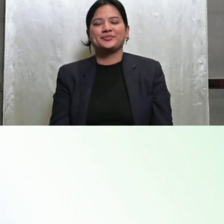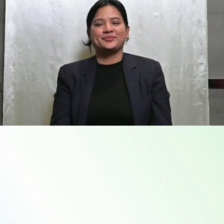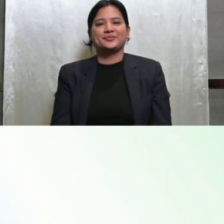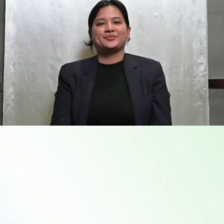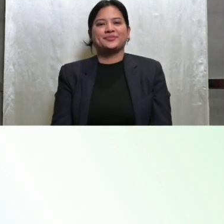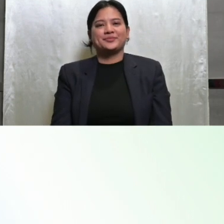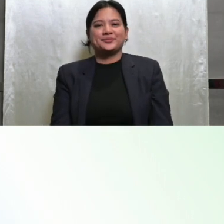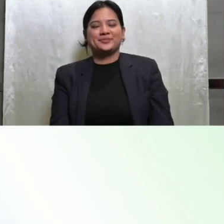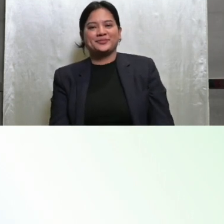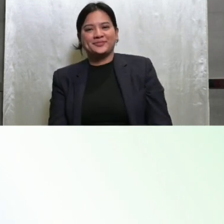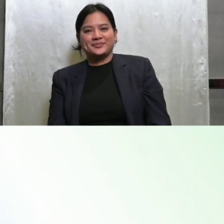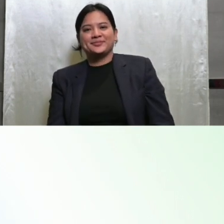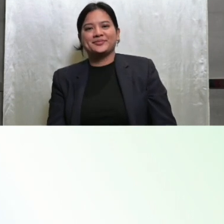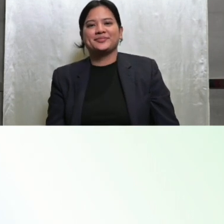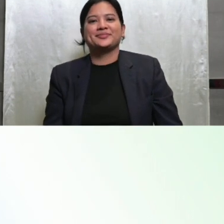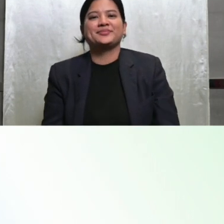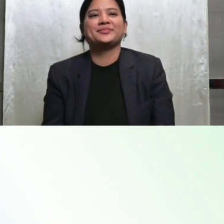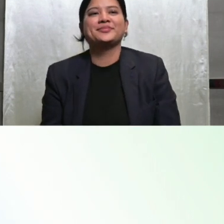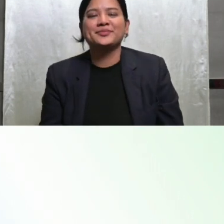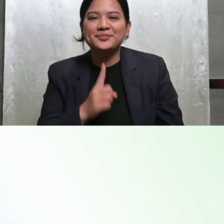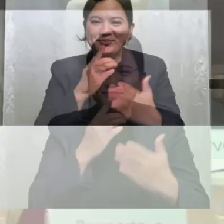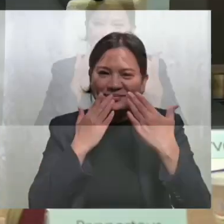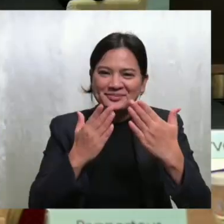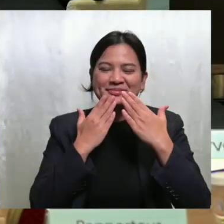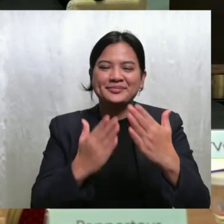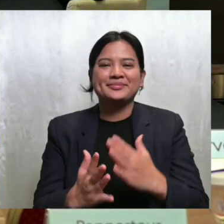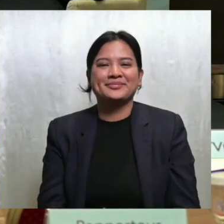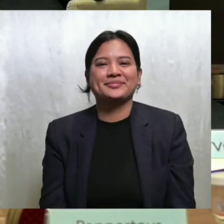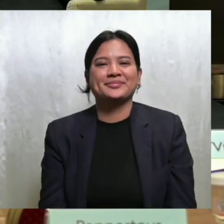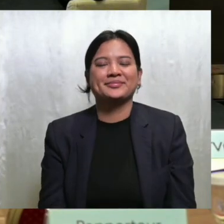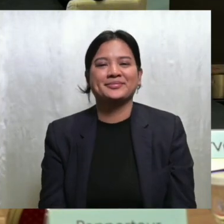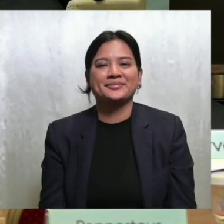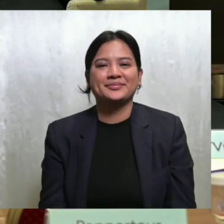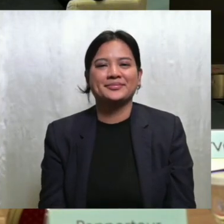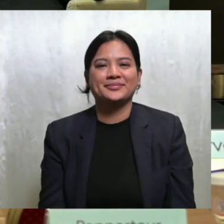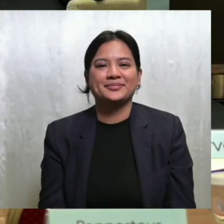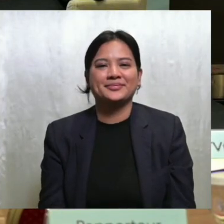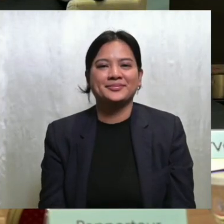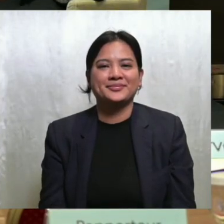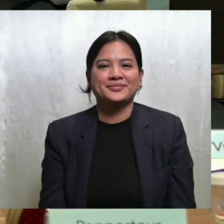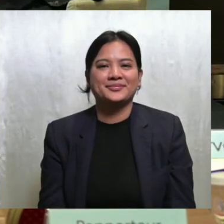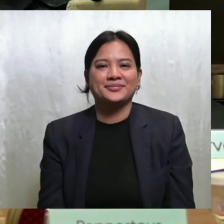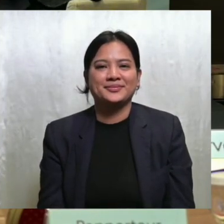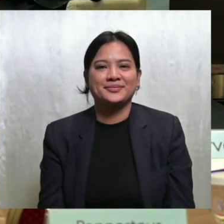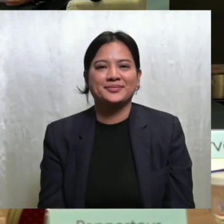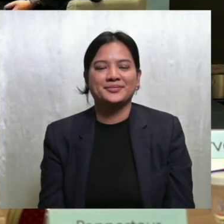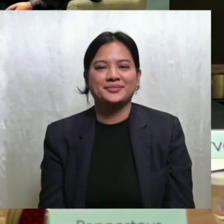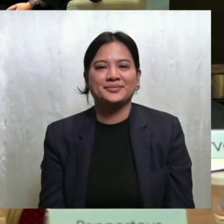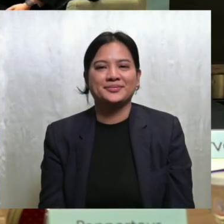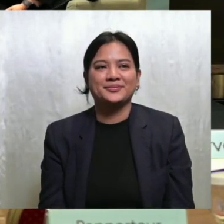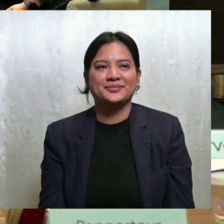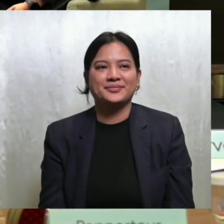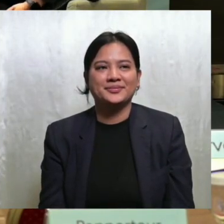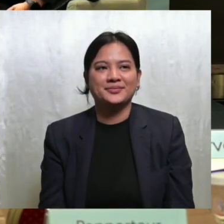Thank you very much, Abby. And I think that included a call for action for us to stop doom scrolling and for us to figure out what kind of technology